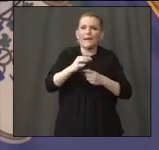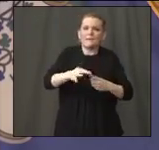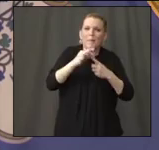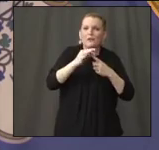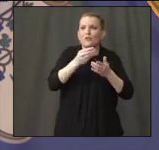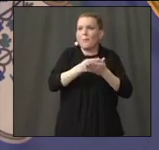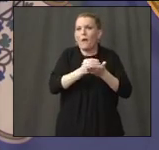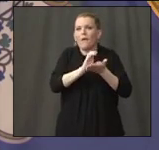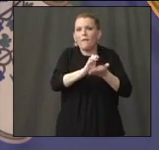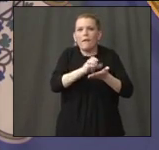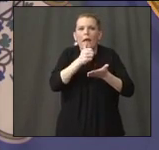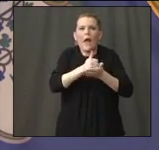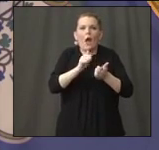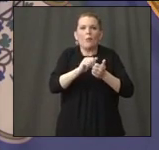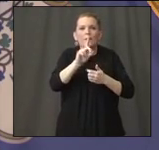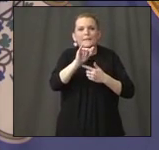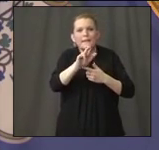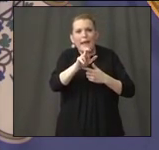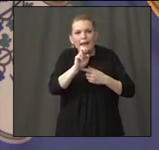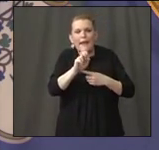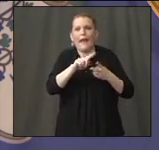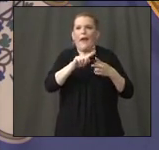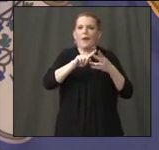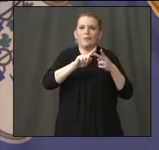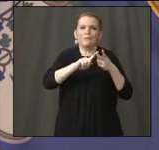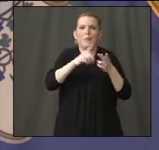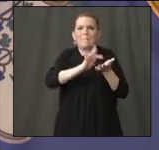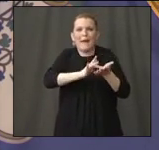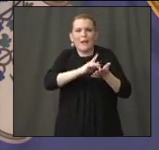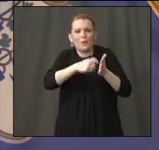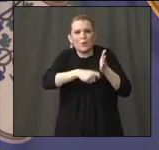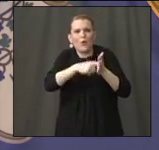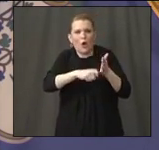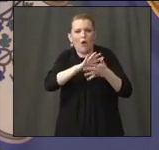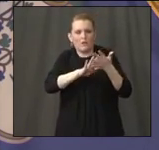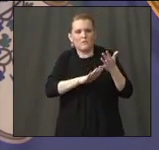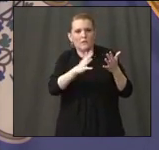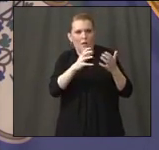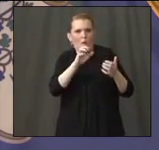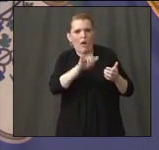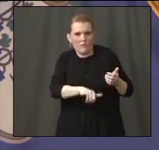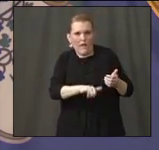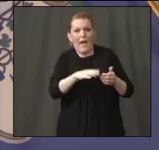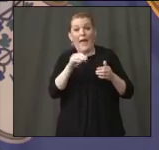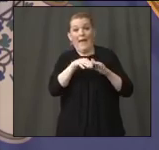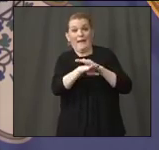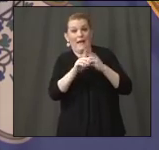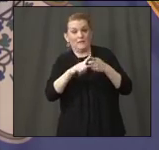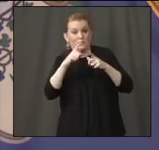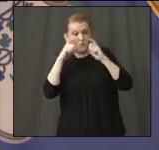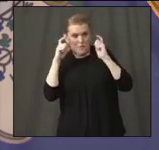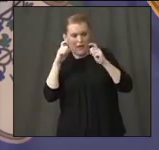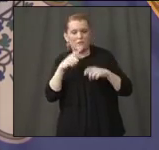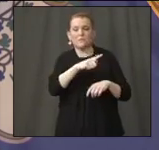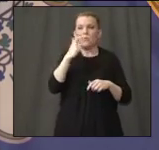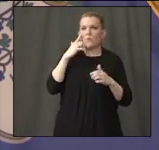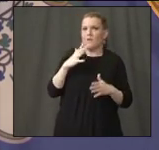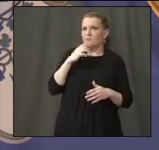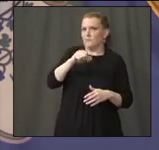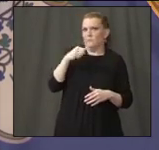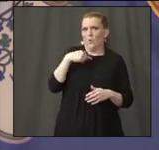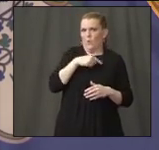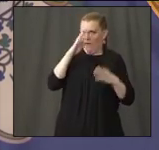factor right now is the mass. Most of them have access to mass. If they don't, they're able to get the scarves and the